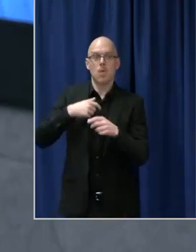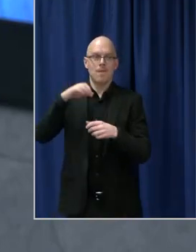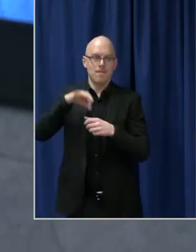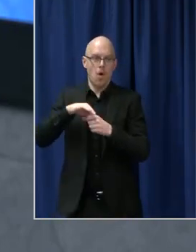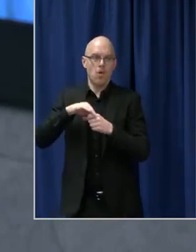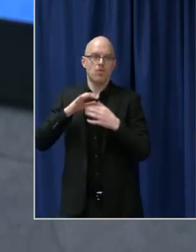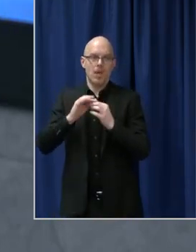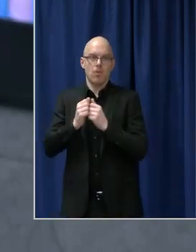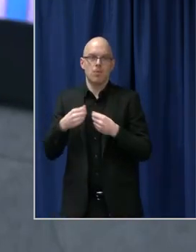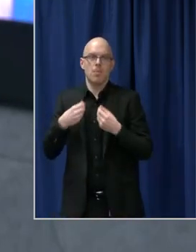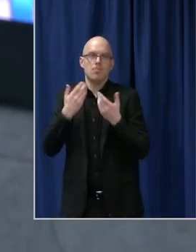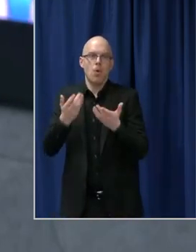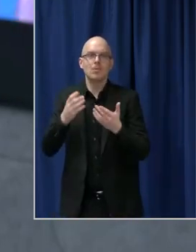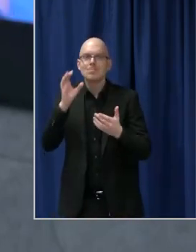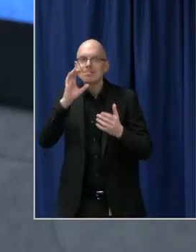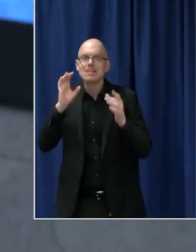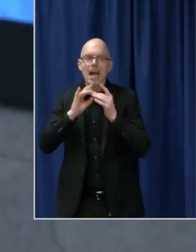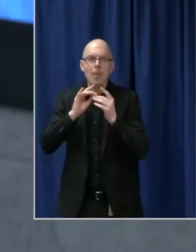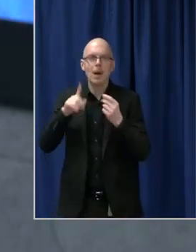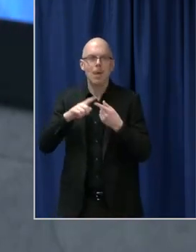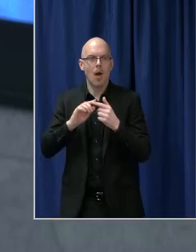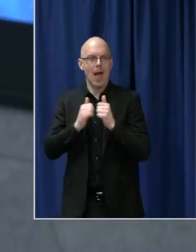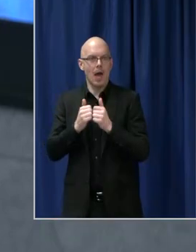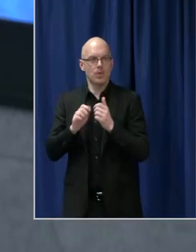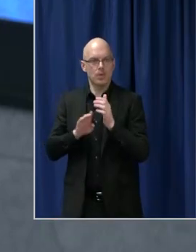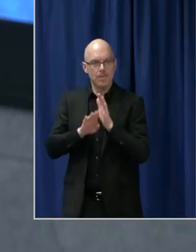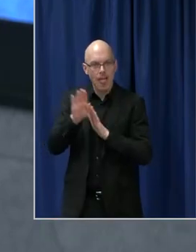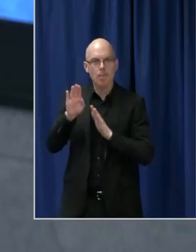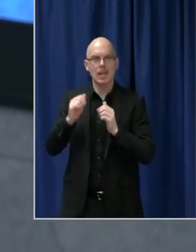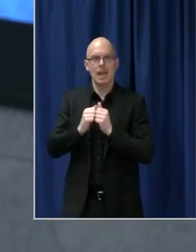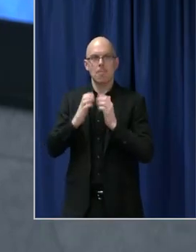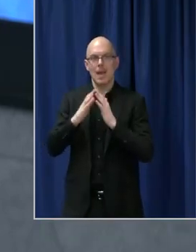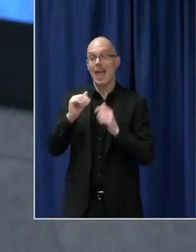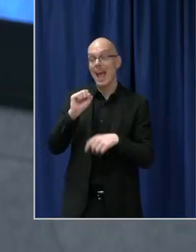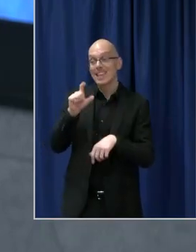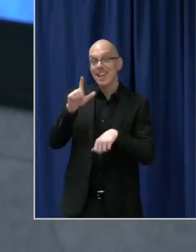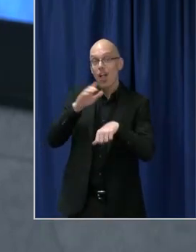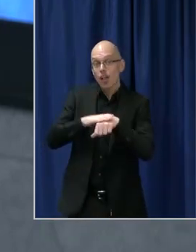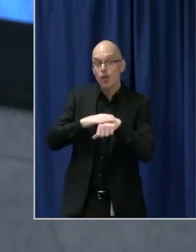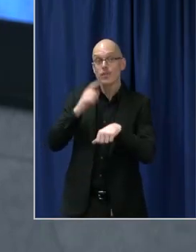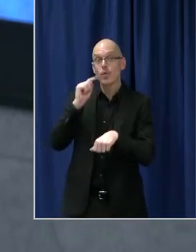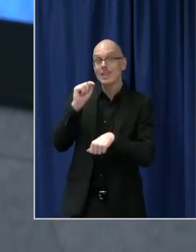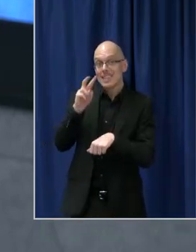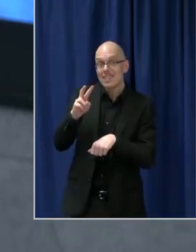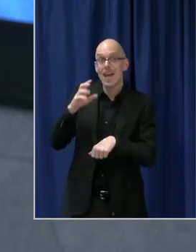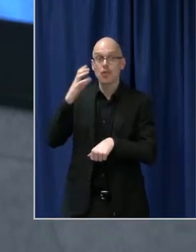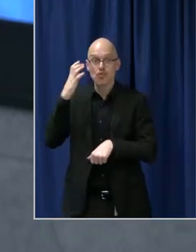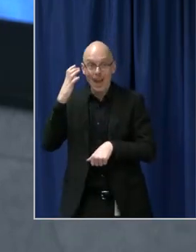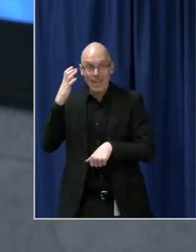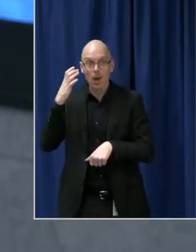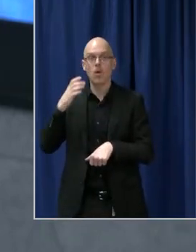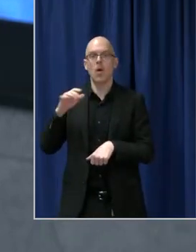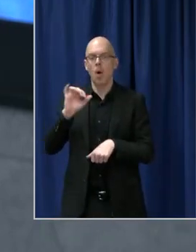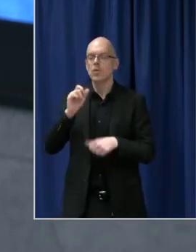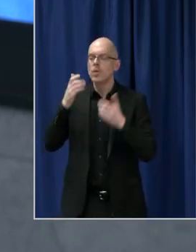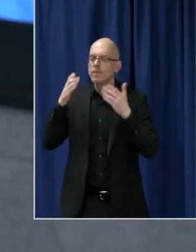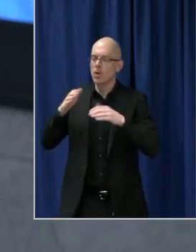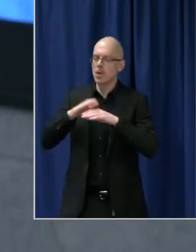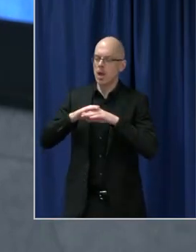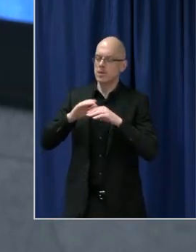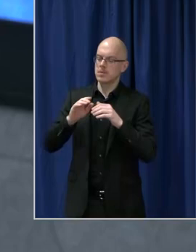and radio emergency alert systems, as well as how to create template alert scripts in 13 additional languages.